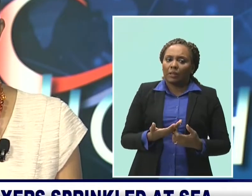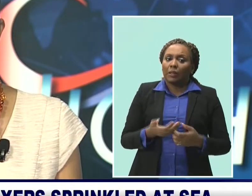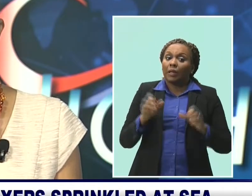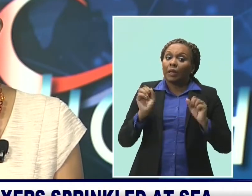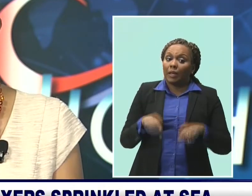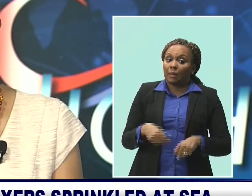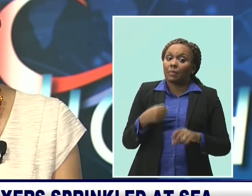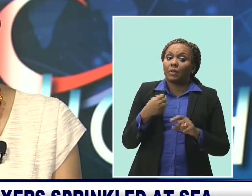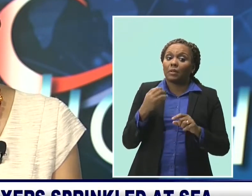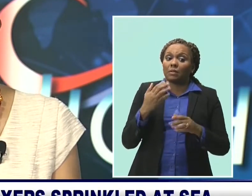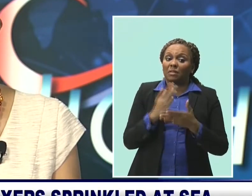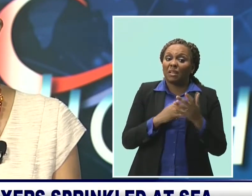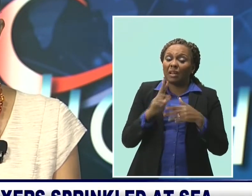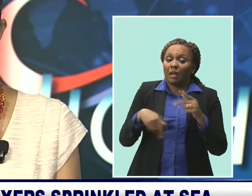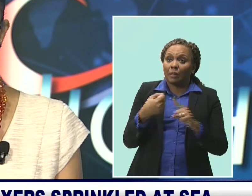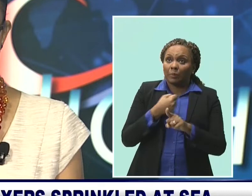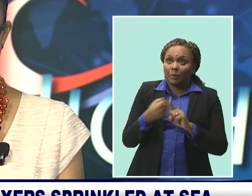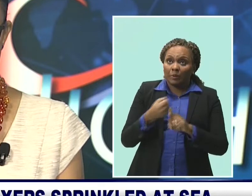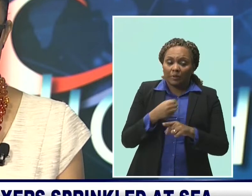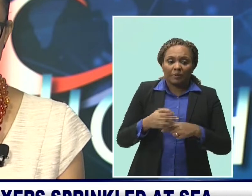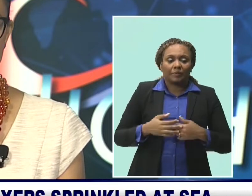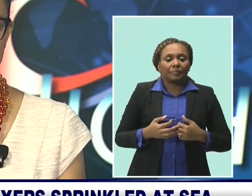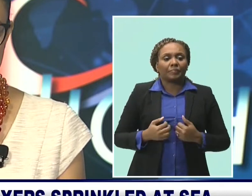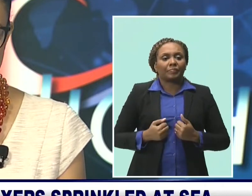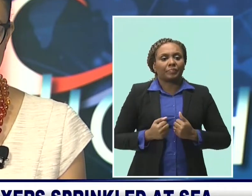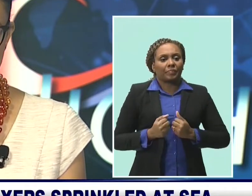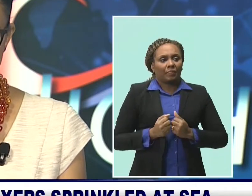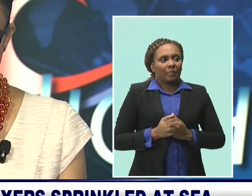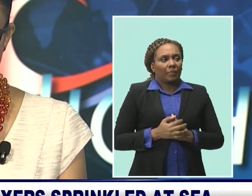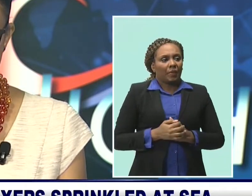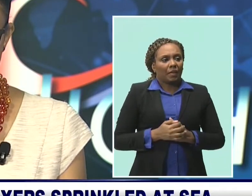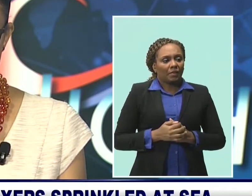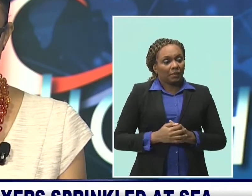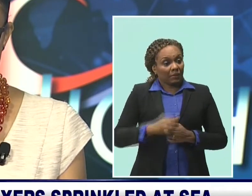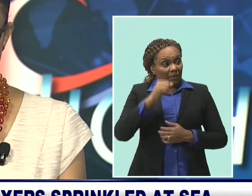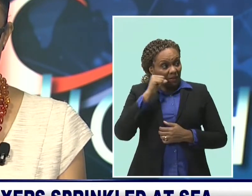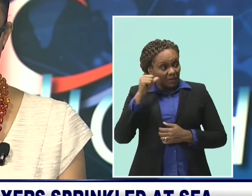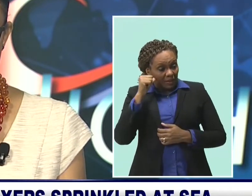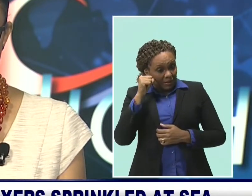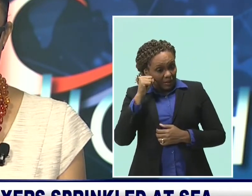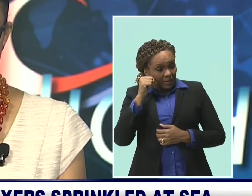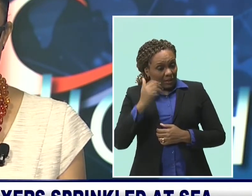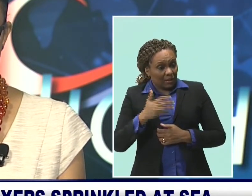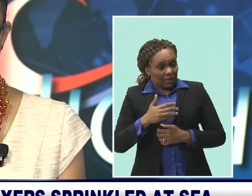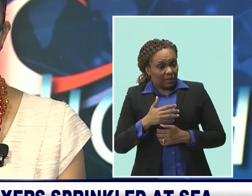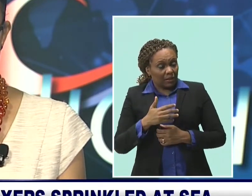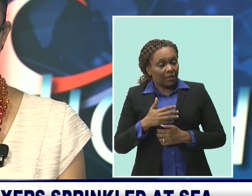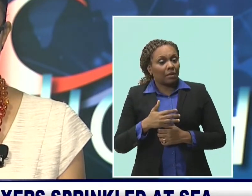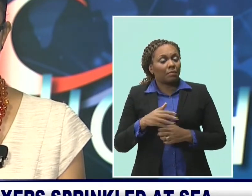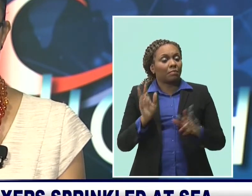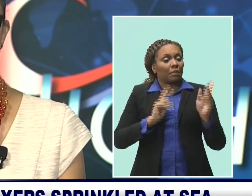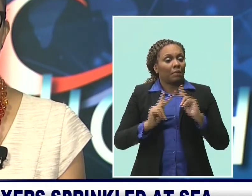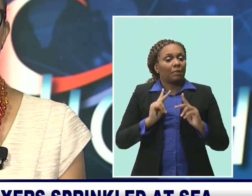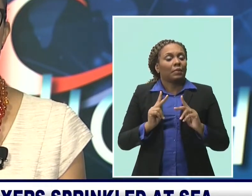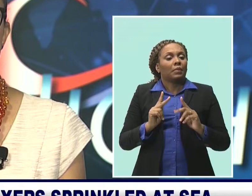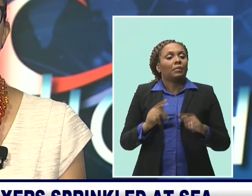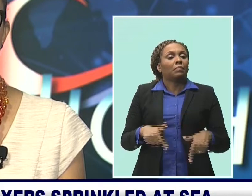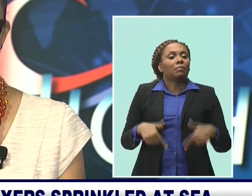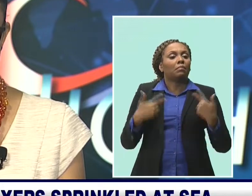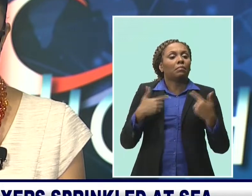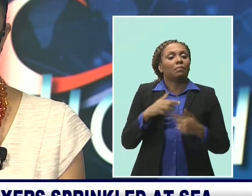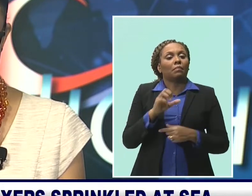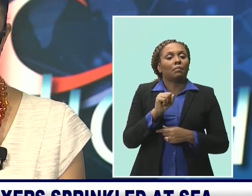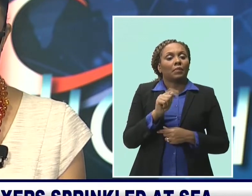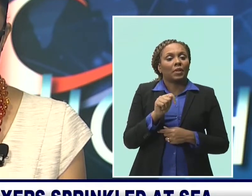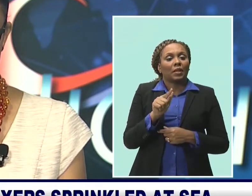family, and well-wishers ventured to Tent Bay in Bathsheba yesterday to witness the spreading of the ashes of a young man who had done his